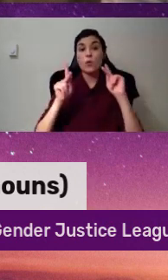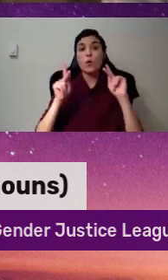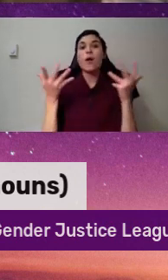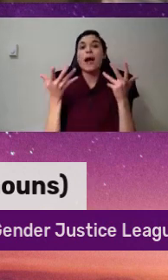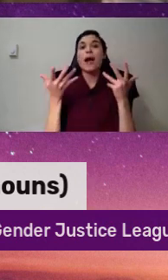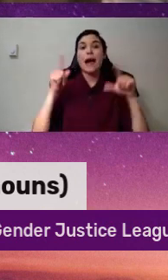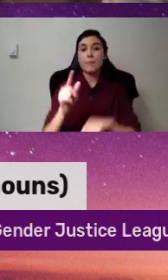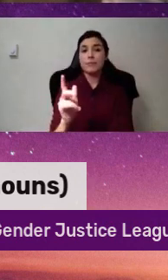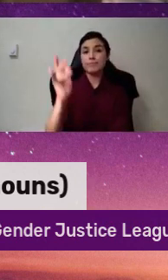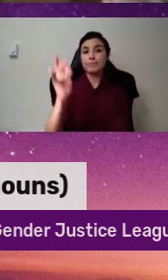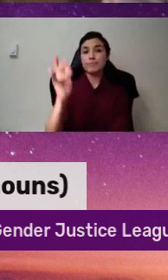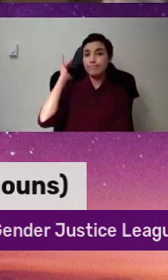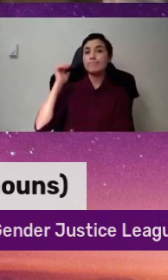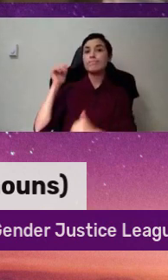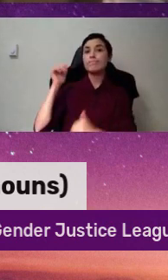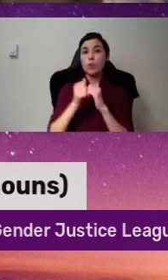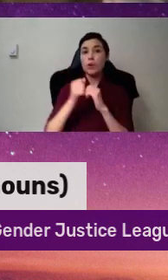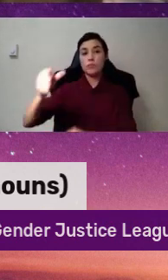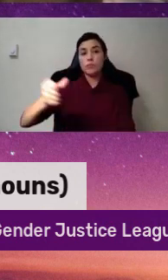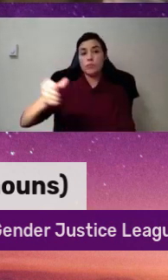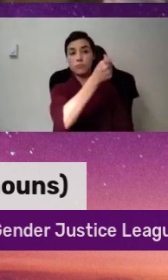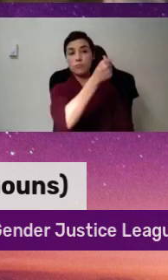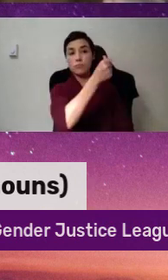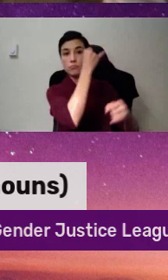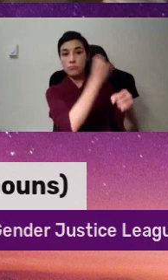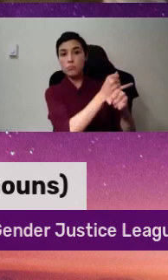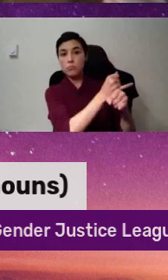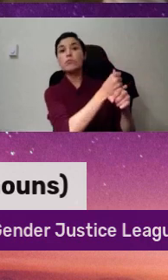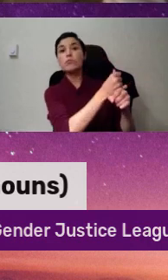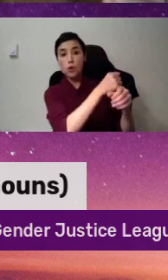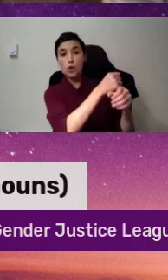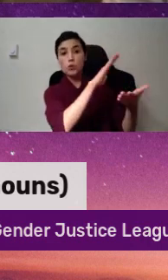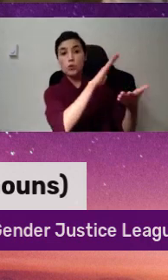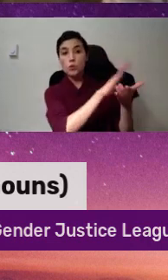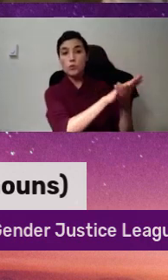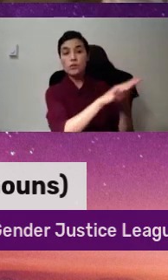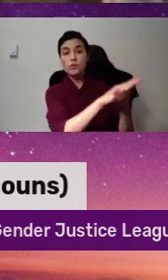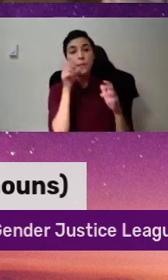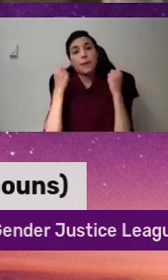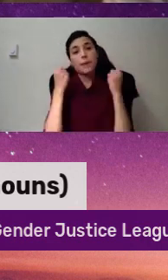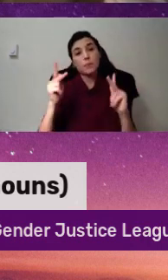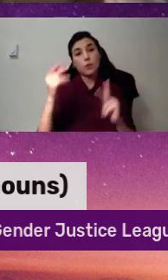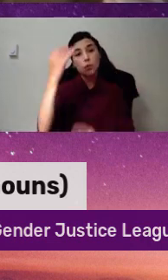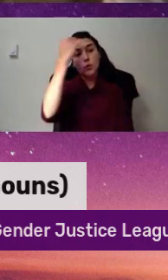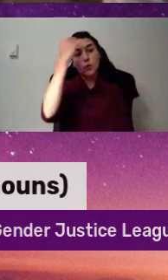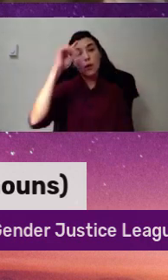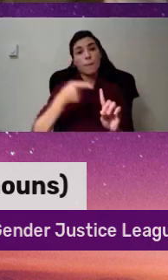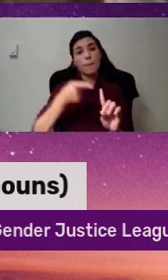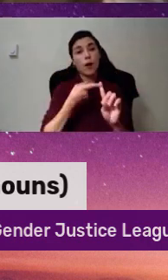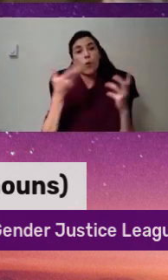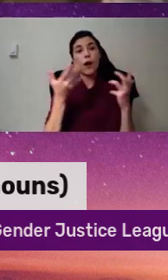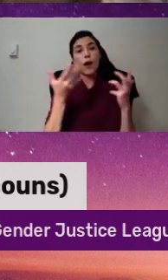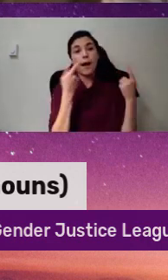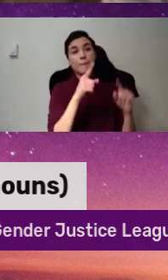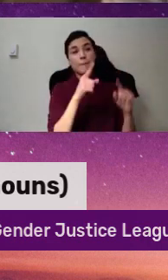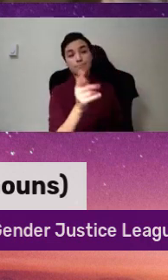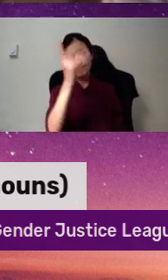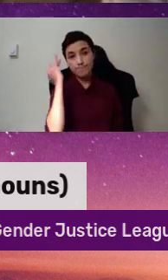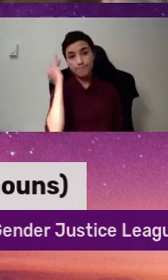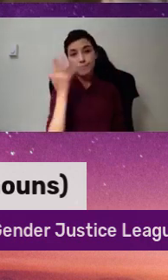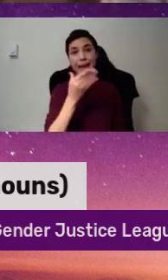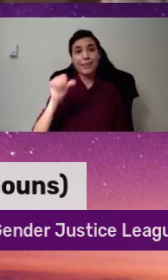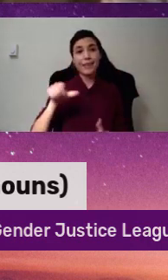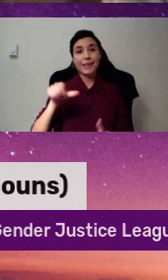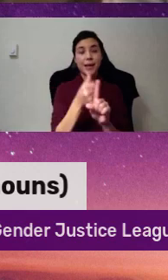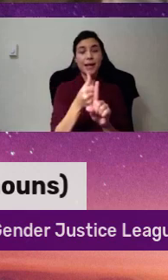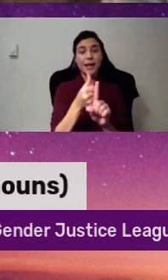knowledge around like what happened in that particular time in history and the impacts that it has in contemporary